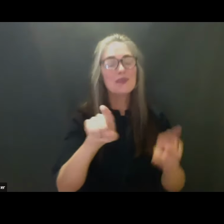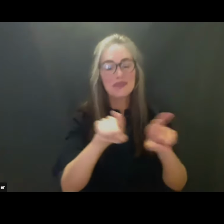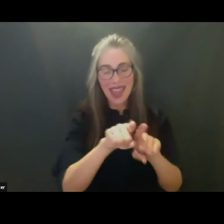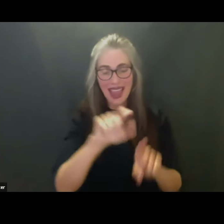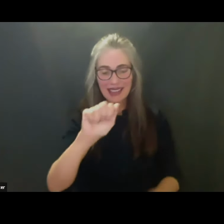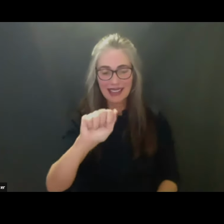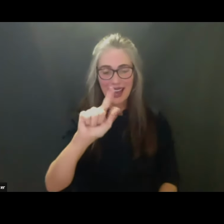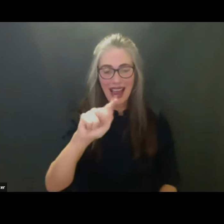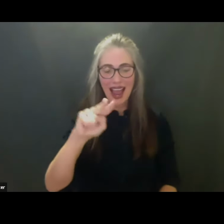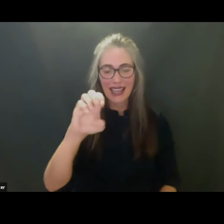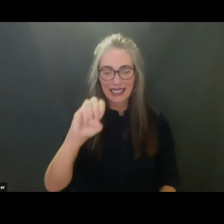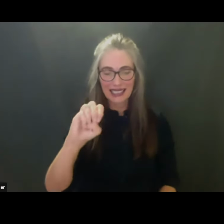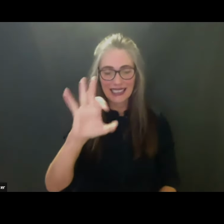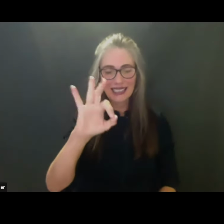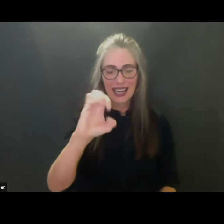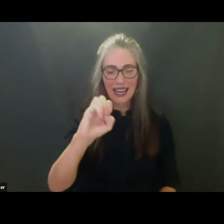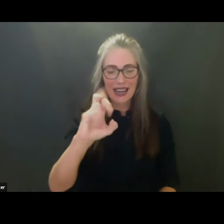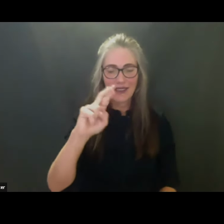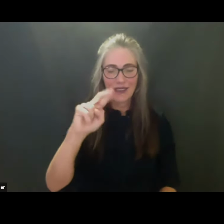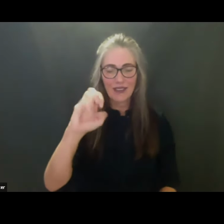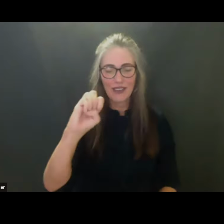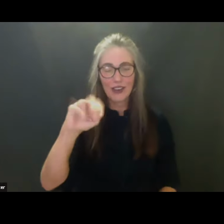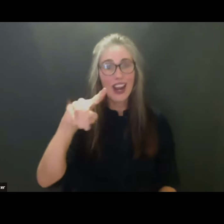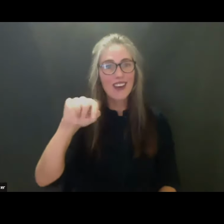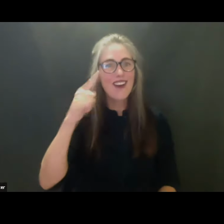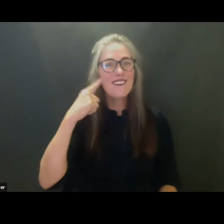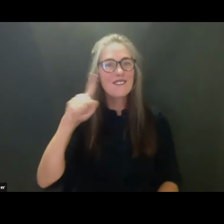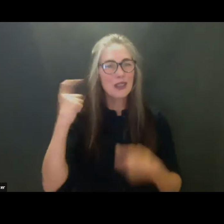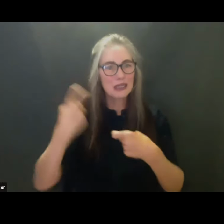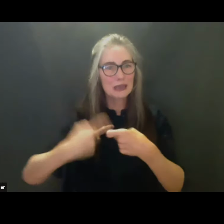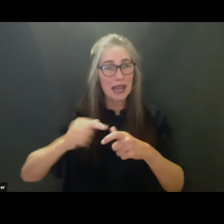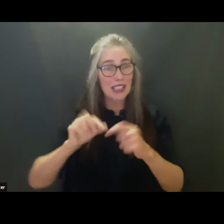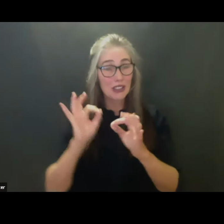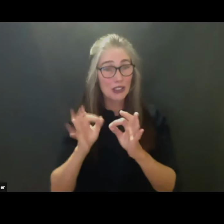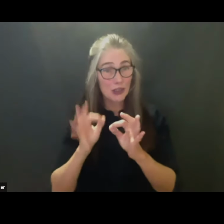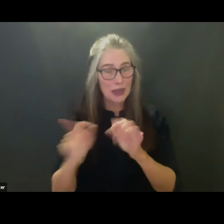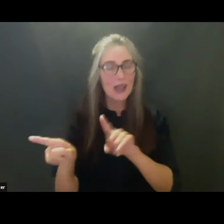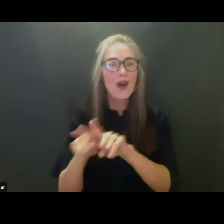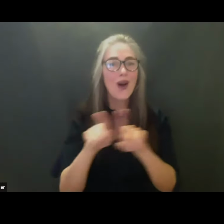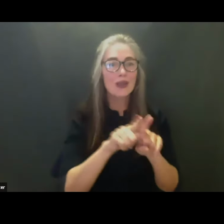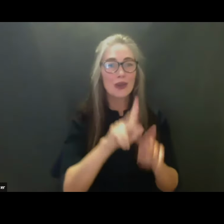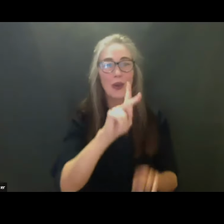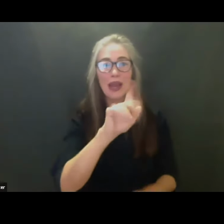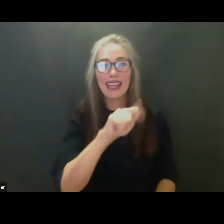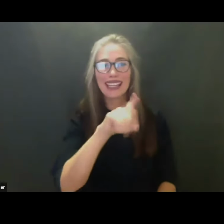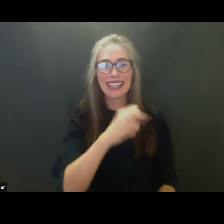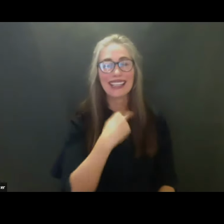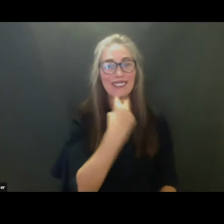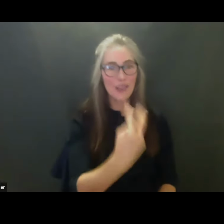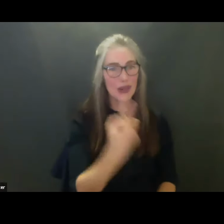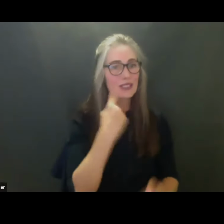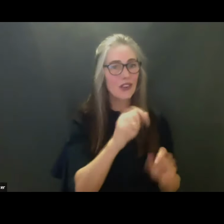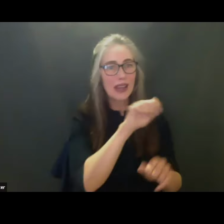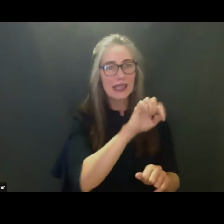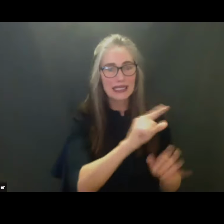Thanks go, as well, to IHC Associate Director Erin Nerstad, Assistant Director Adam Morrison, and Senior Artist